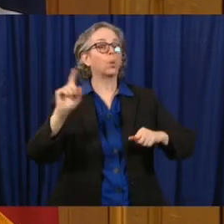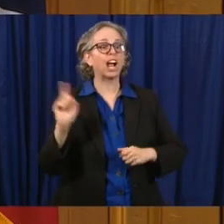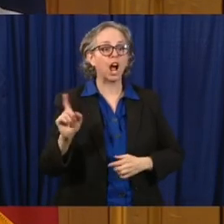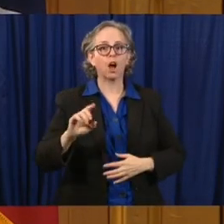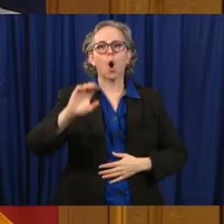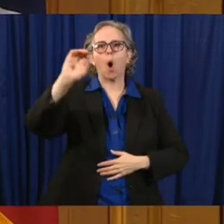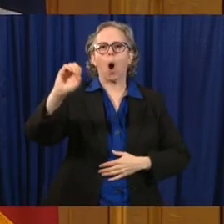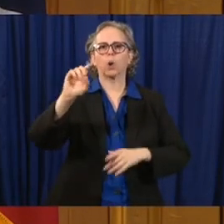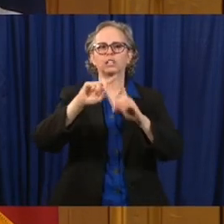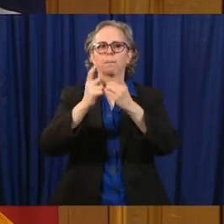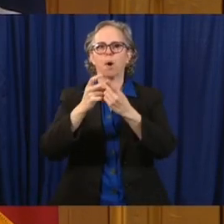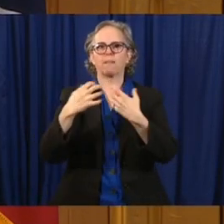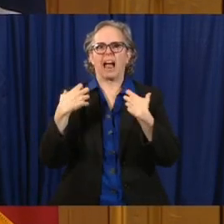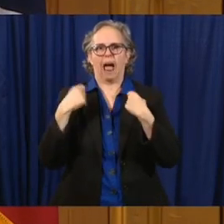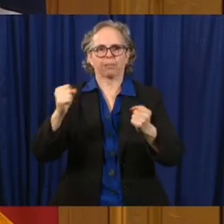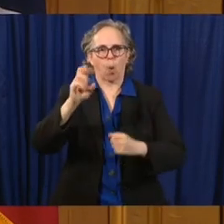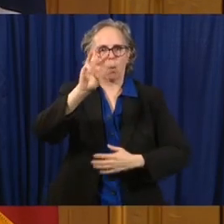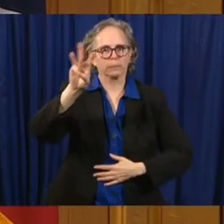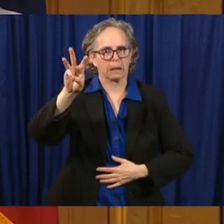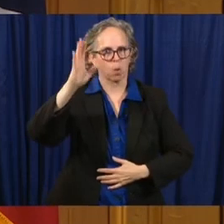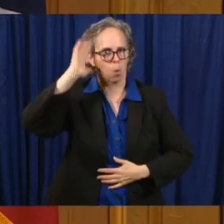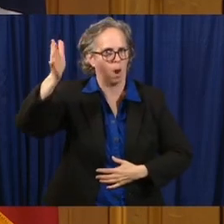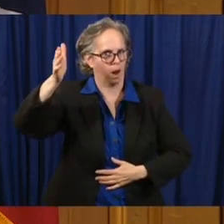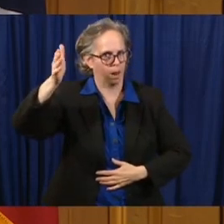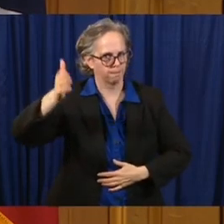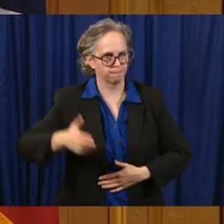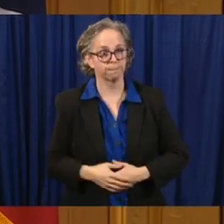So if that occurs in the future,